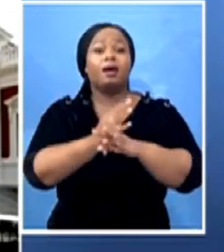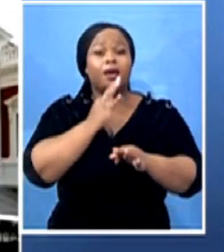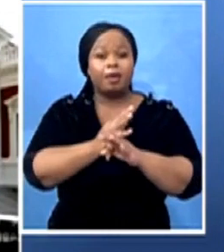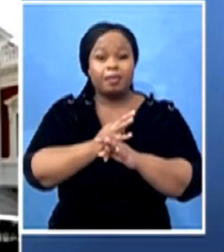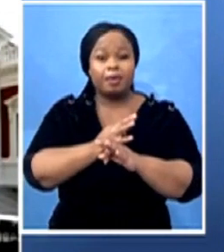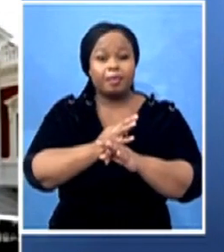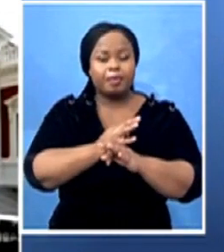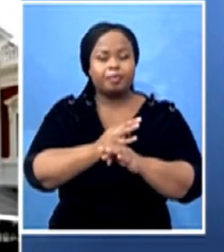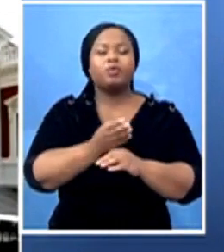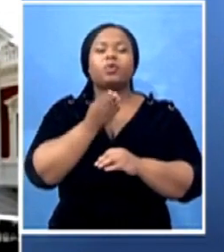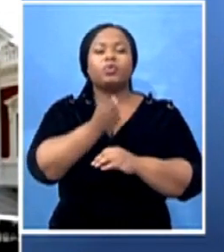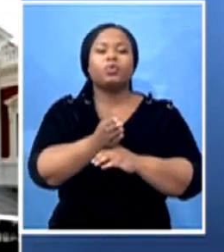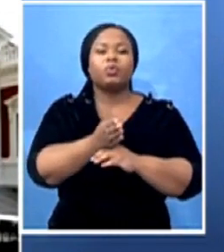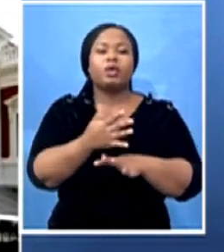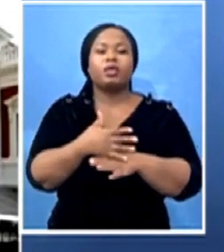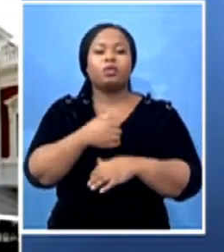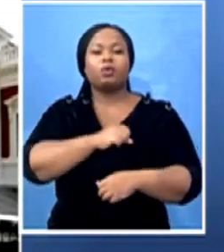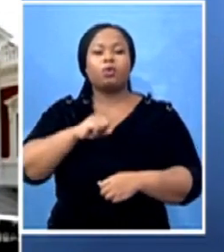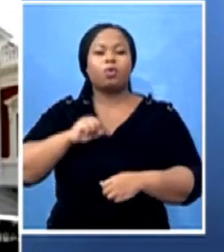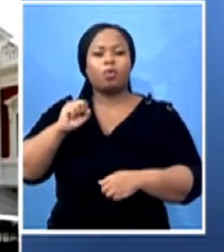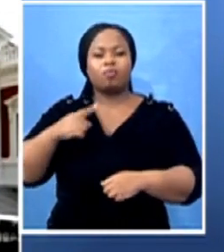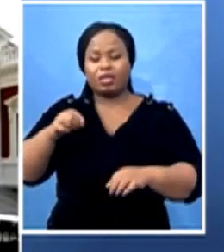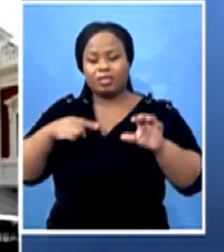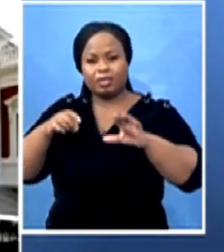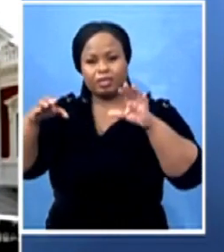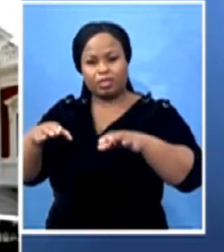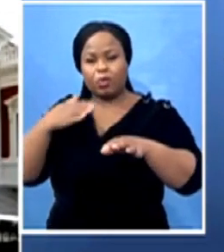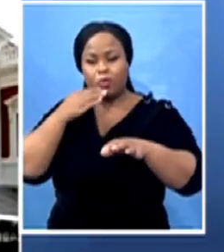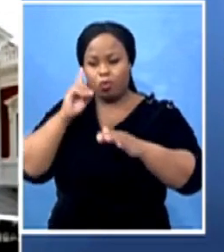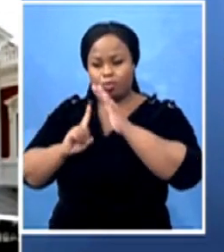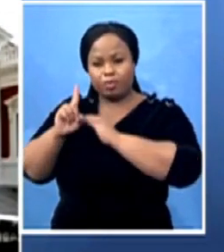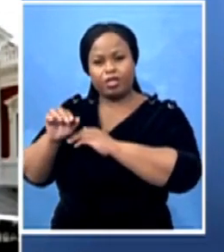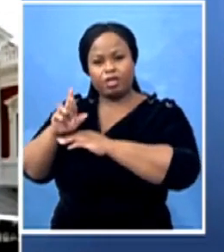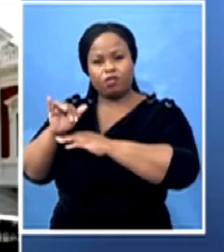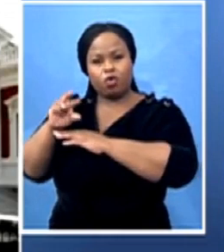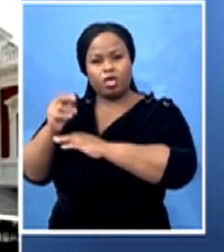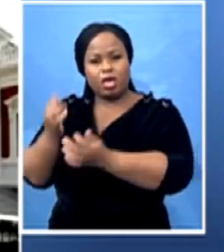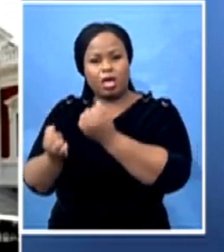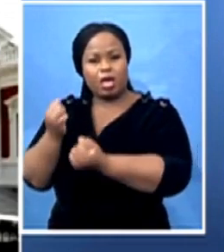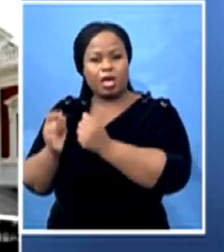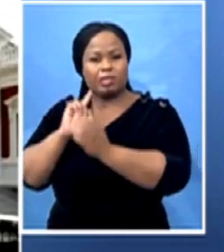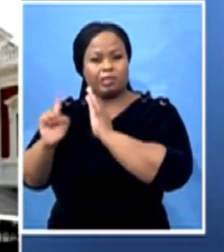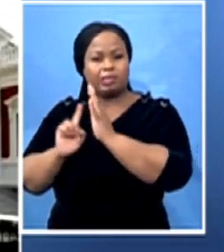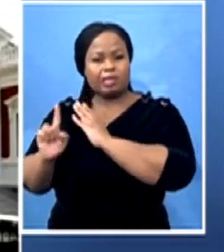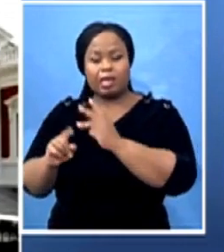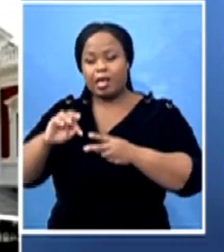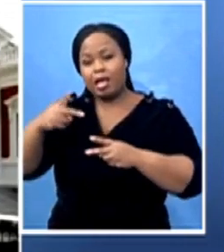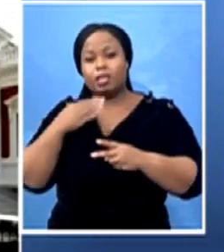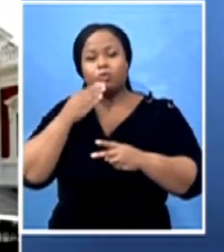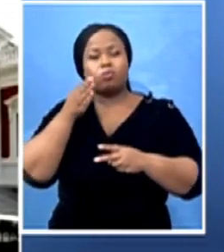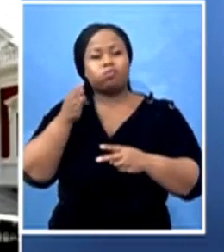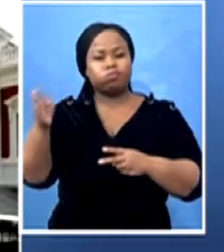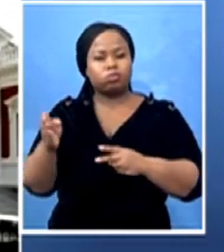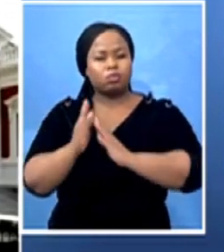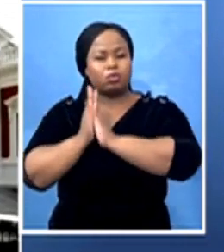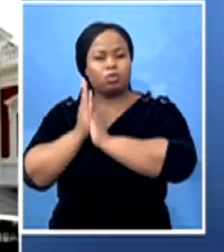Rivonia trialists, and all those who came after you motivated us to join the struggle